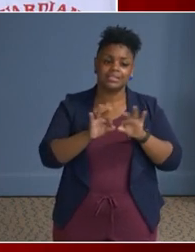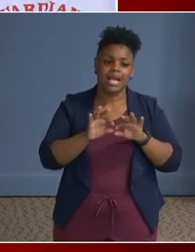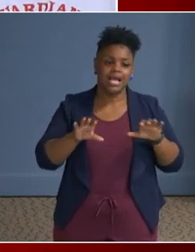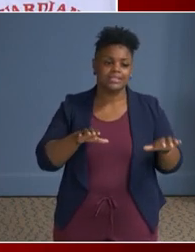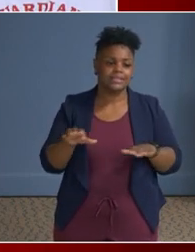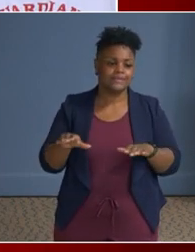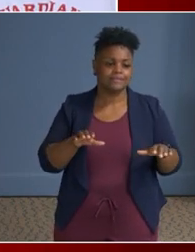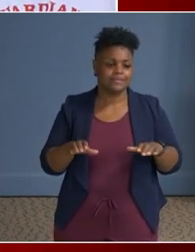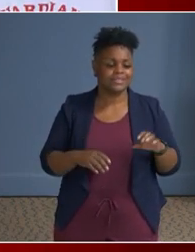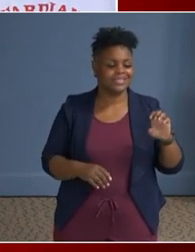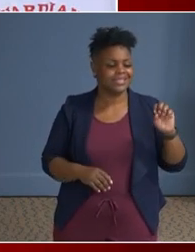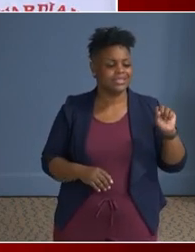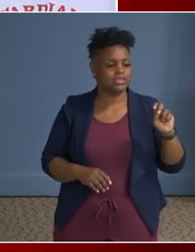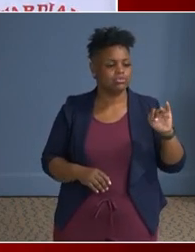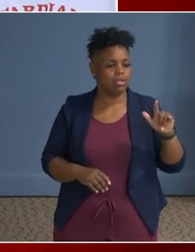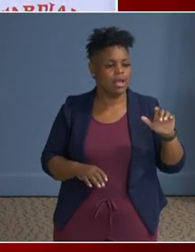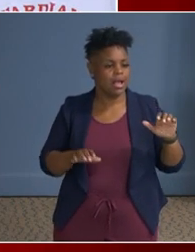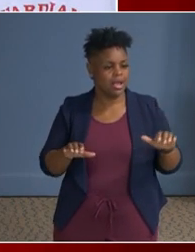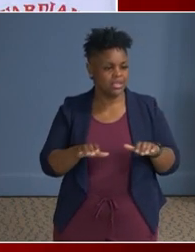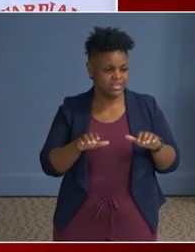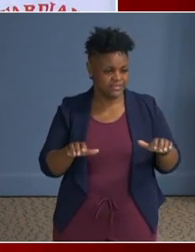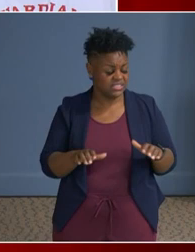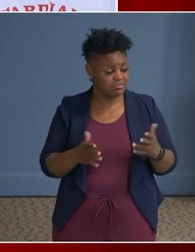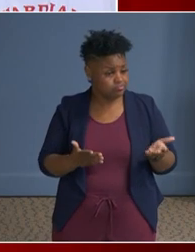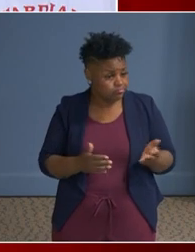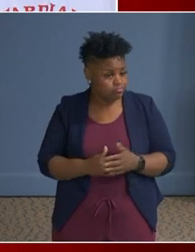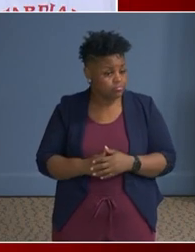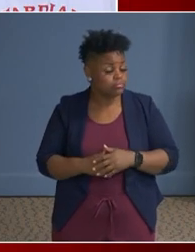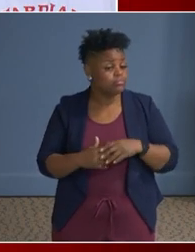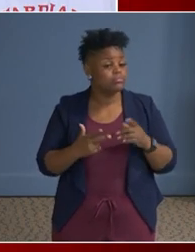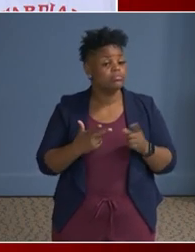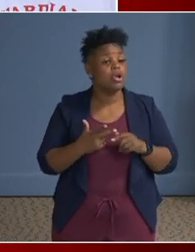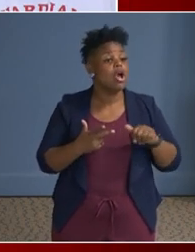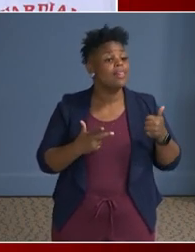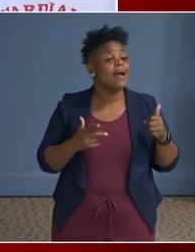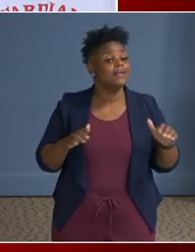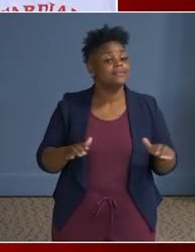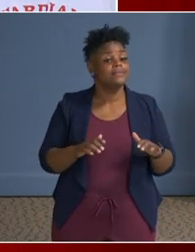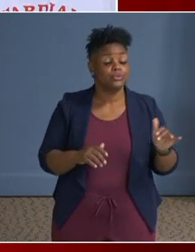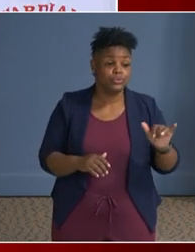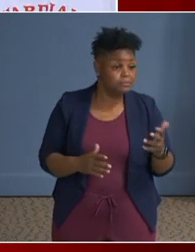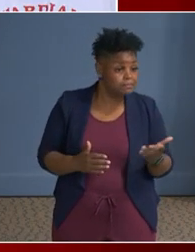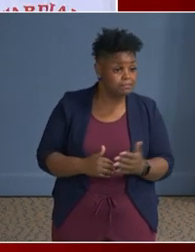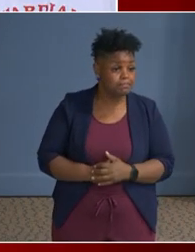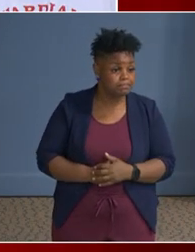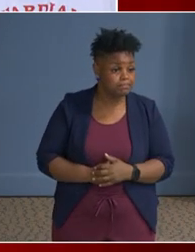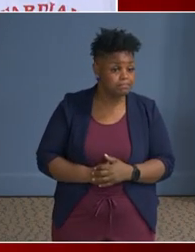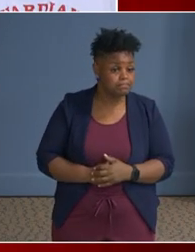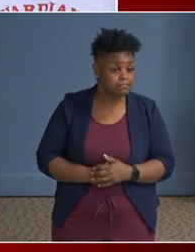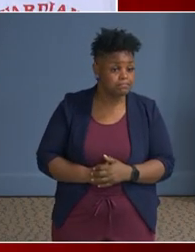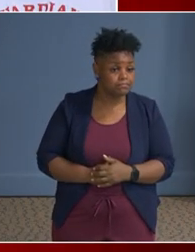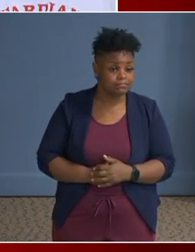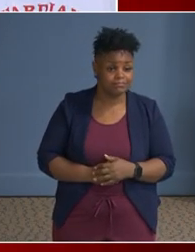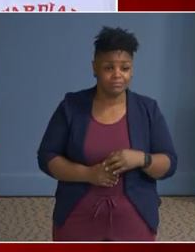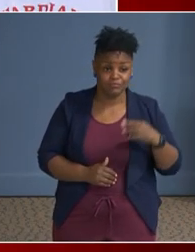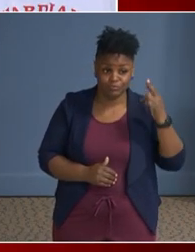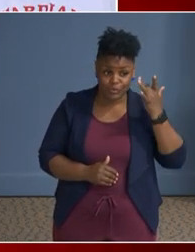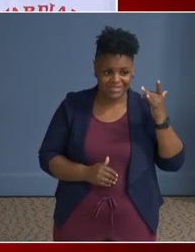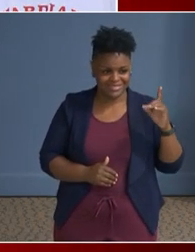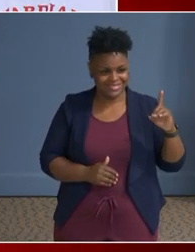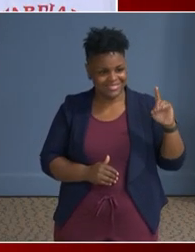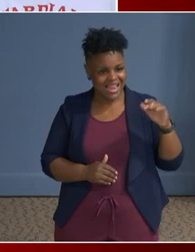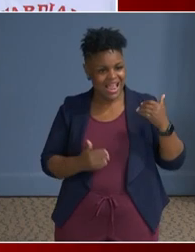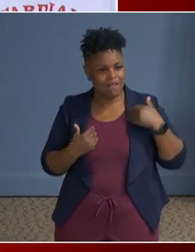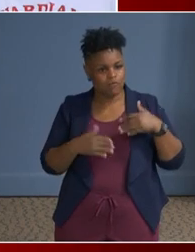of exposure, and other activities that are coming online. Because the district has had a slow